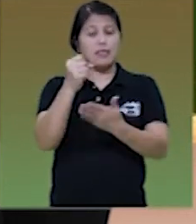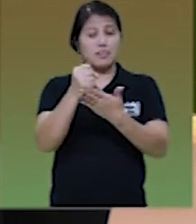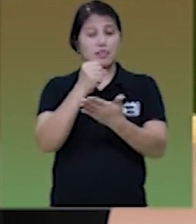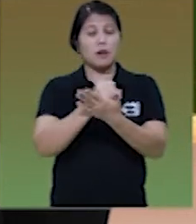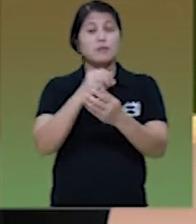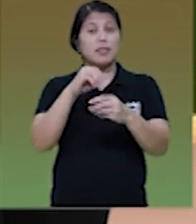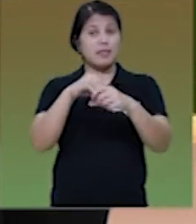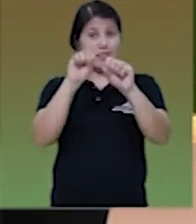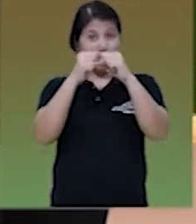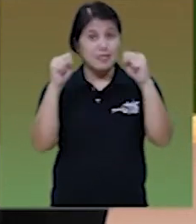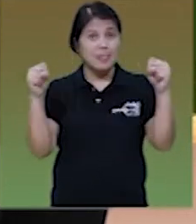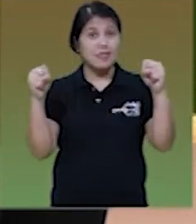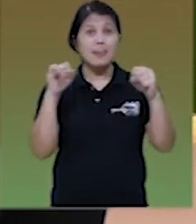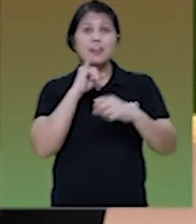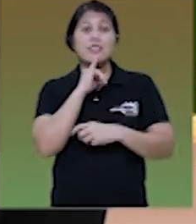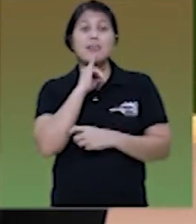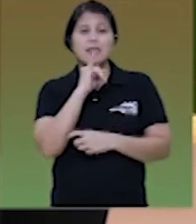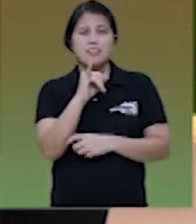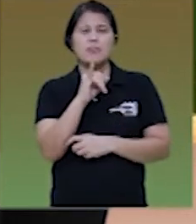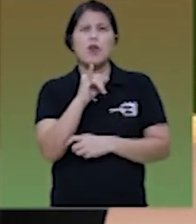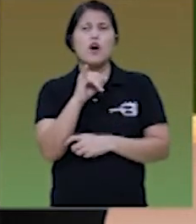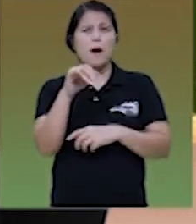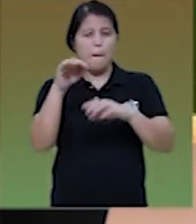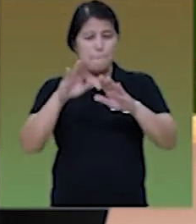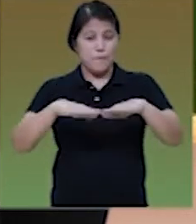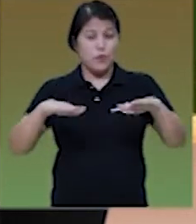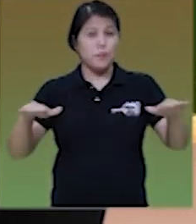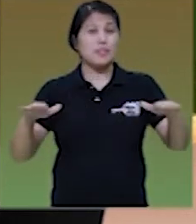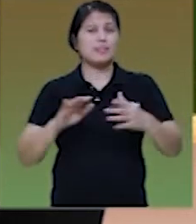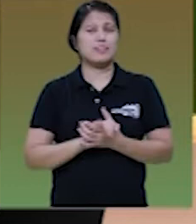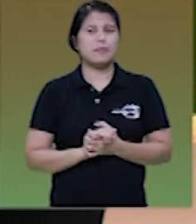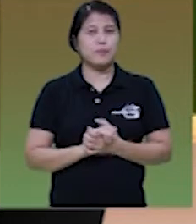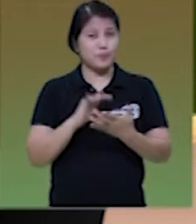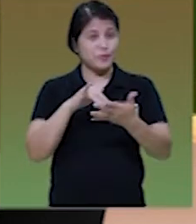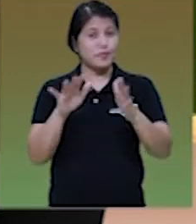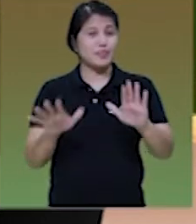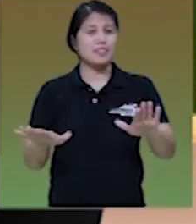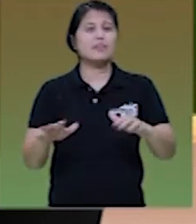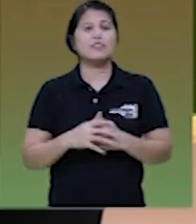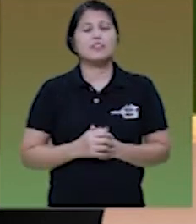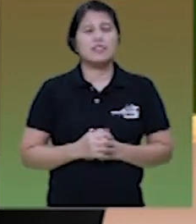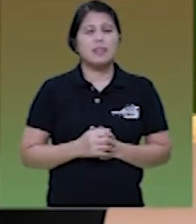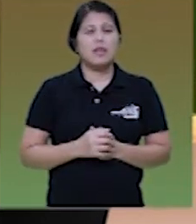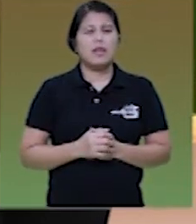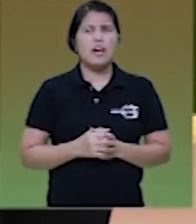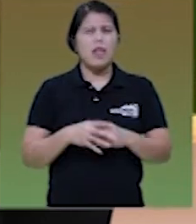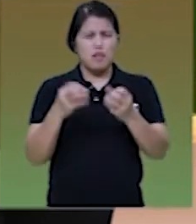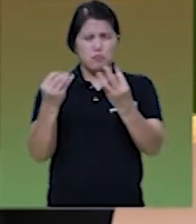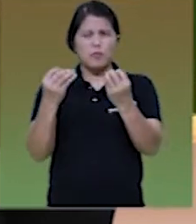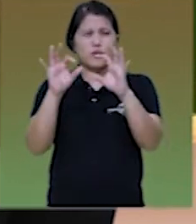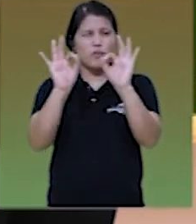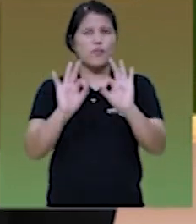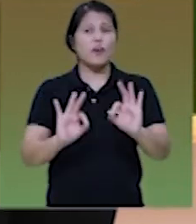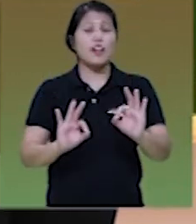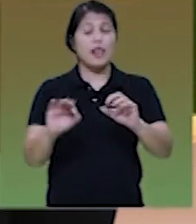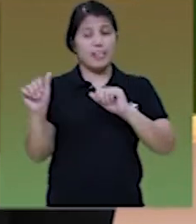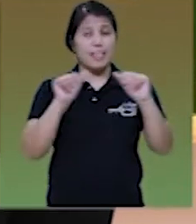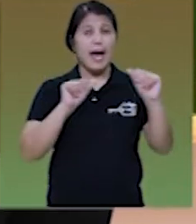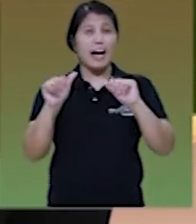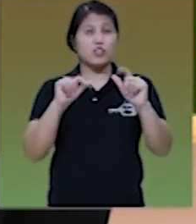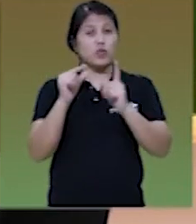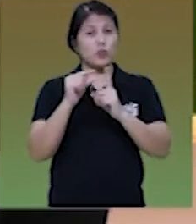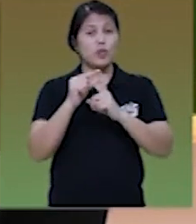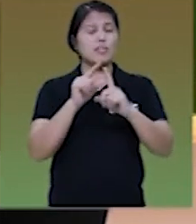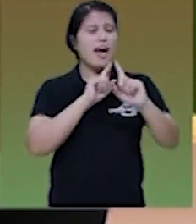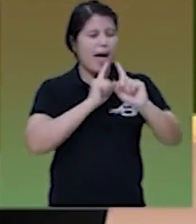subject in the sentence is the pupils, and it is plural in form. The